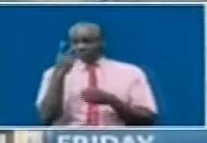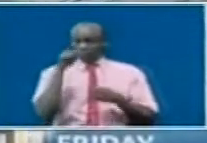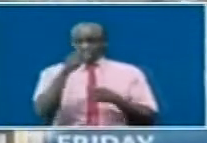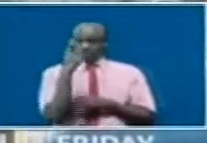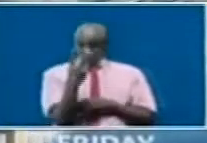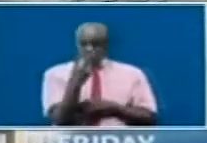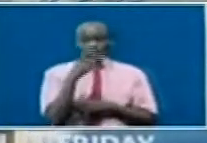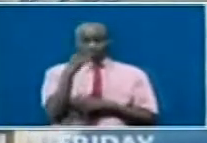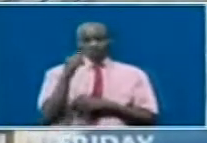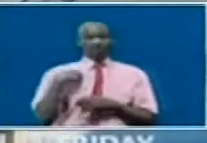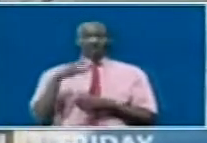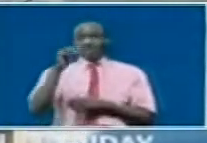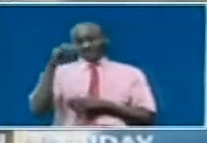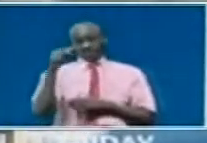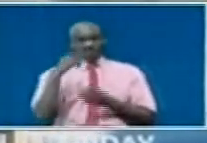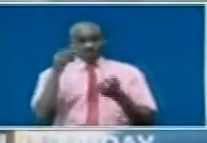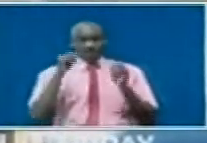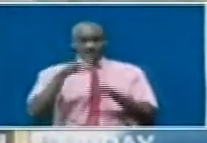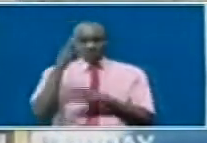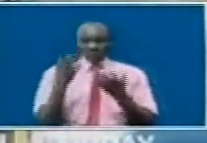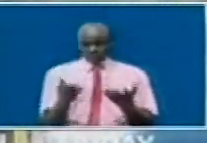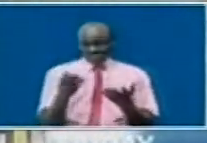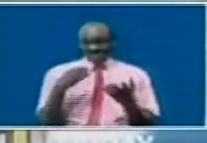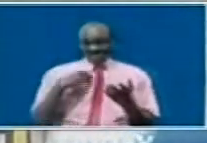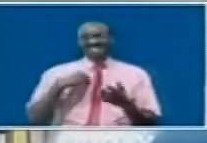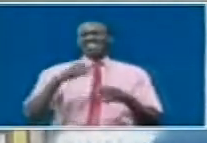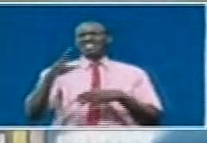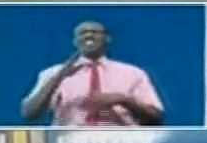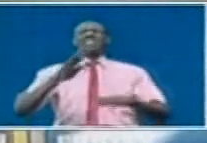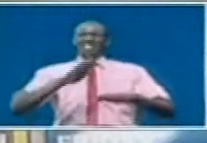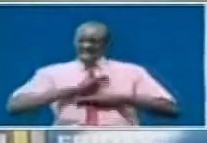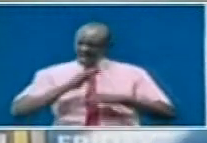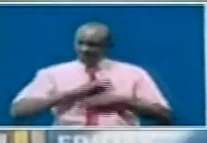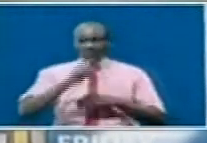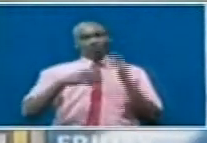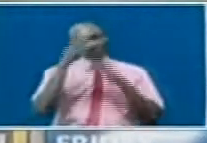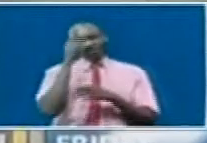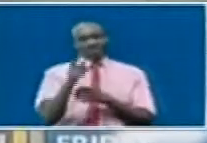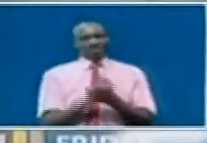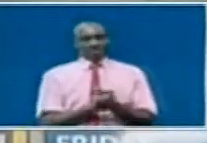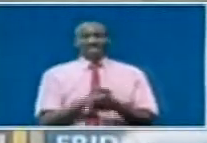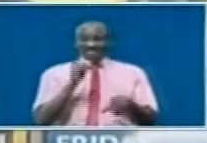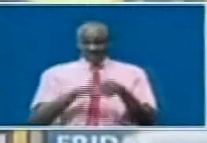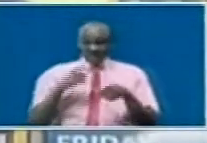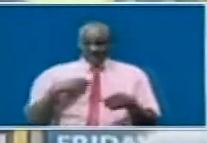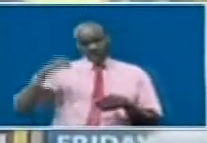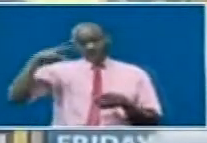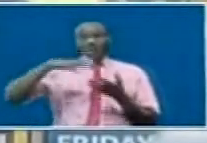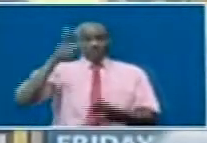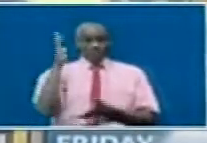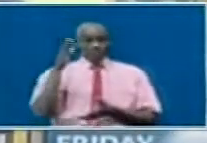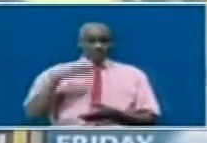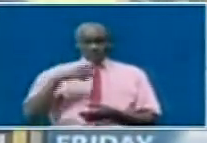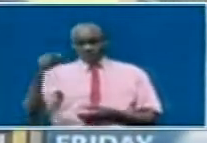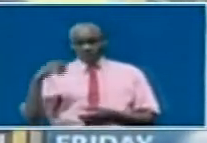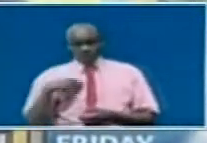to 2.8 megawatts. That is more than sufficient for the university's needs. Whenever there is excess power, it goes